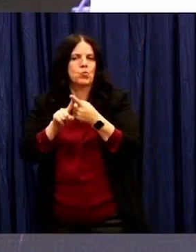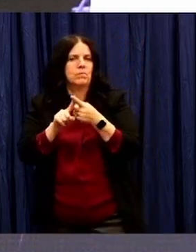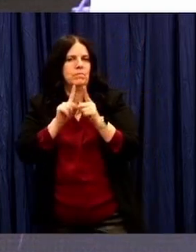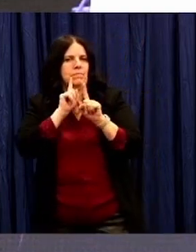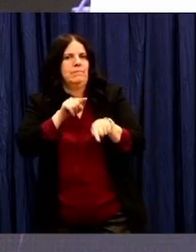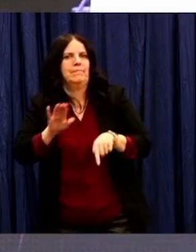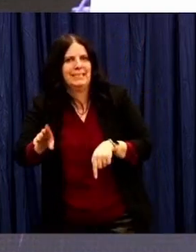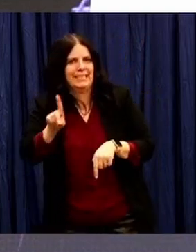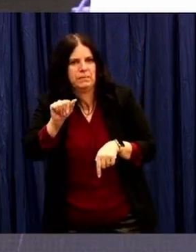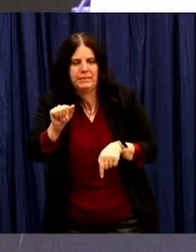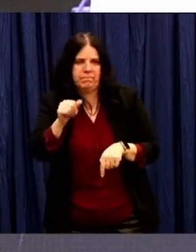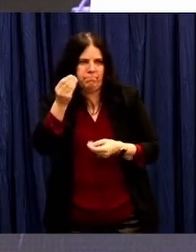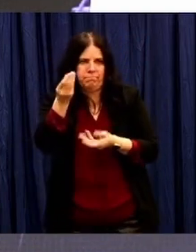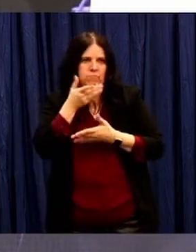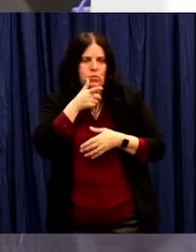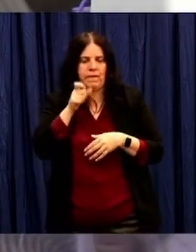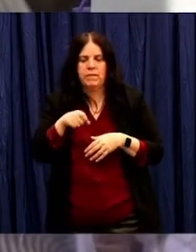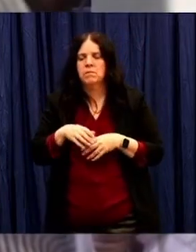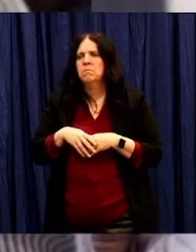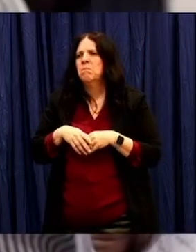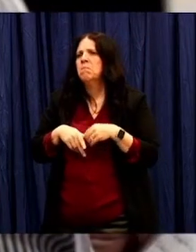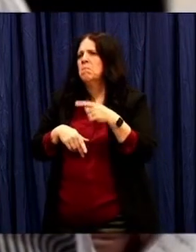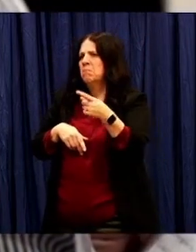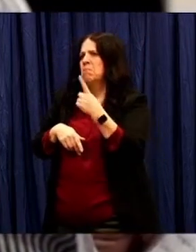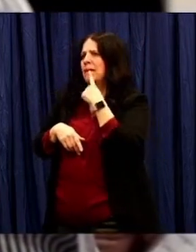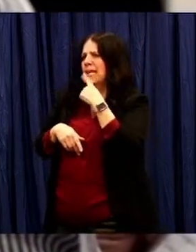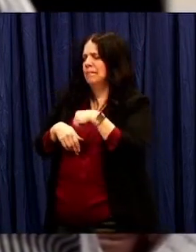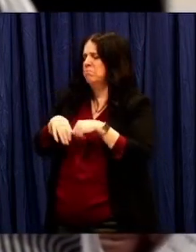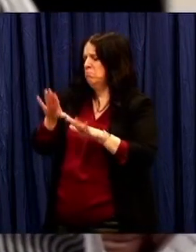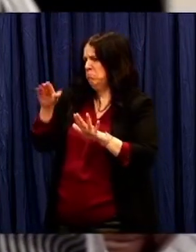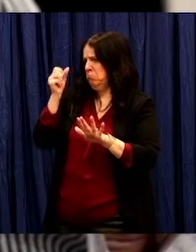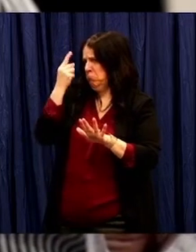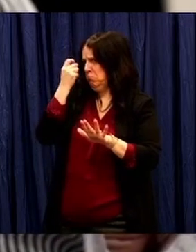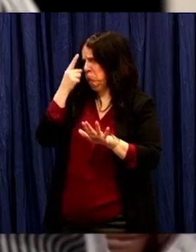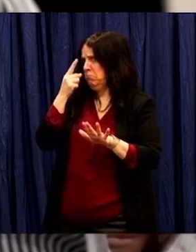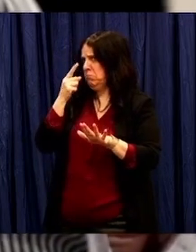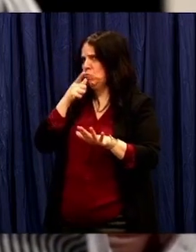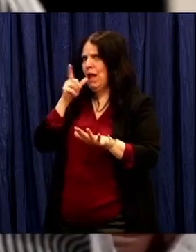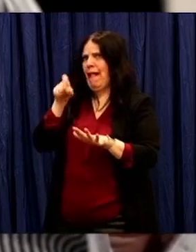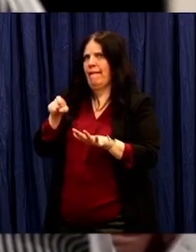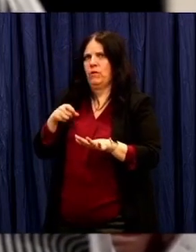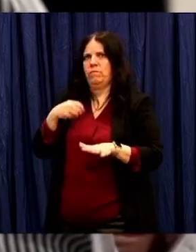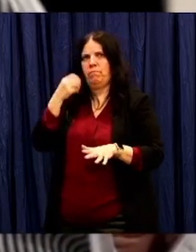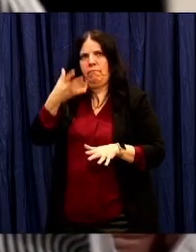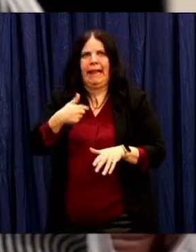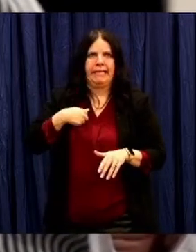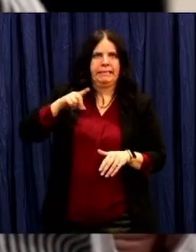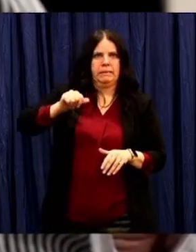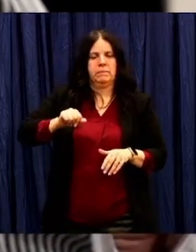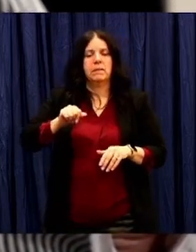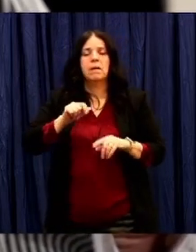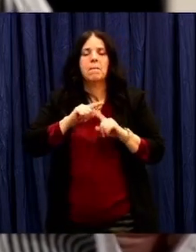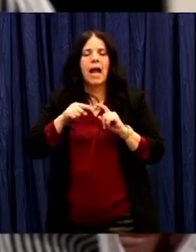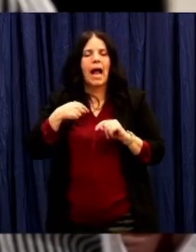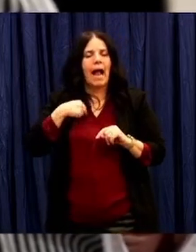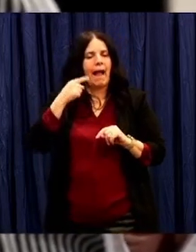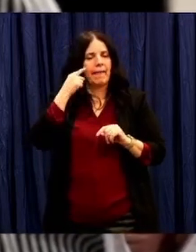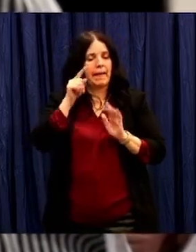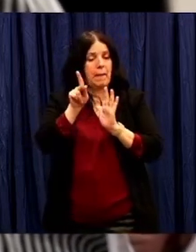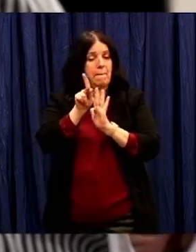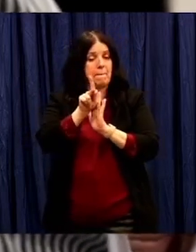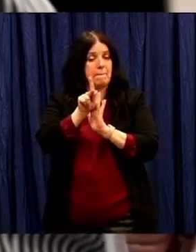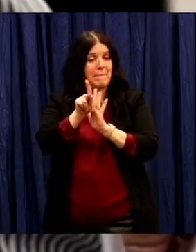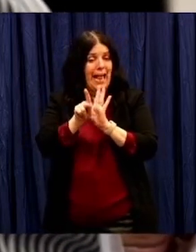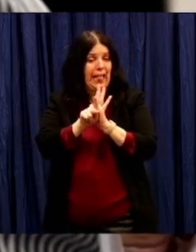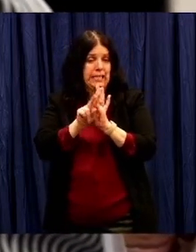and understandably. I think from a policy perspective, it would be really interesting to look at hiring